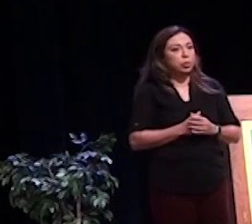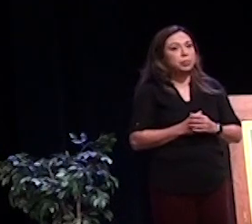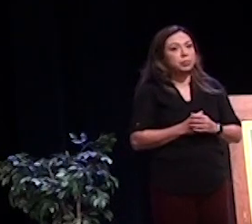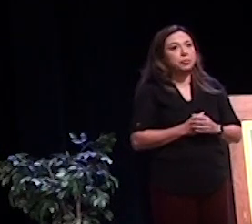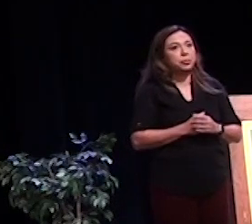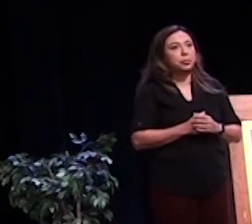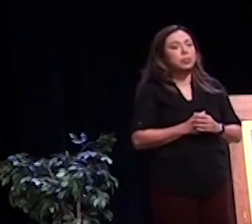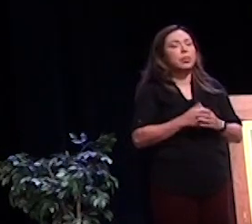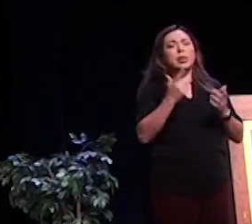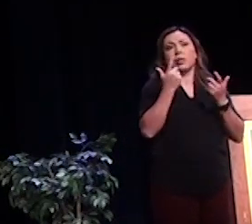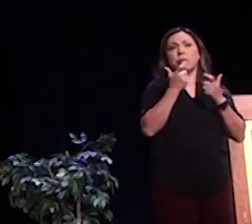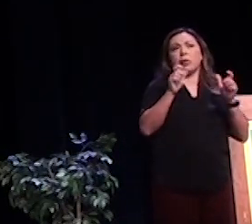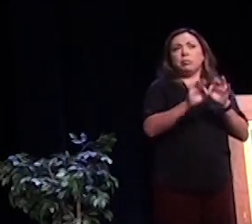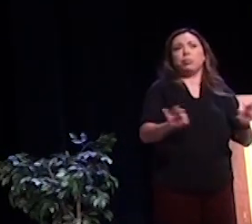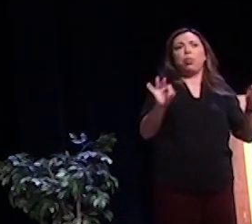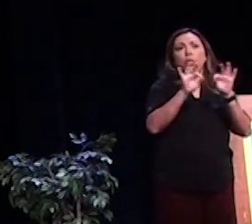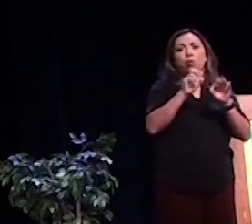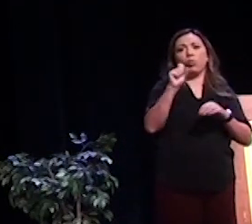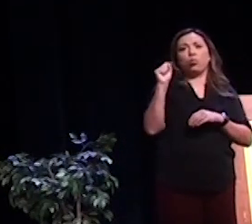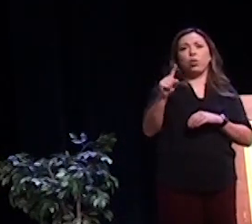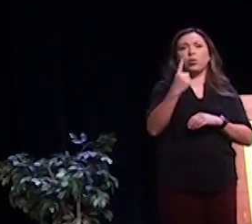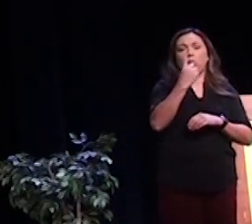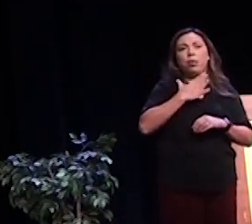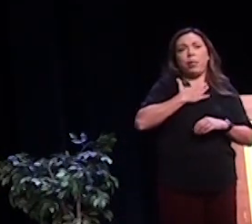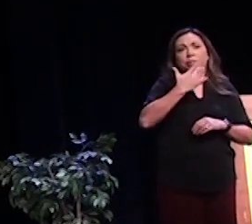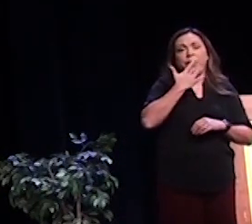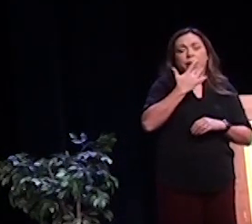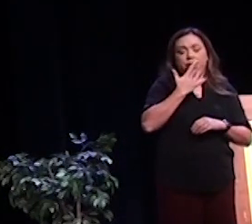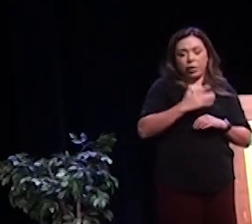This is a good question and one of my favorites.